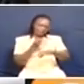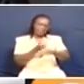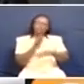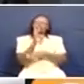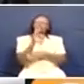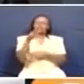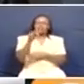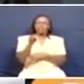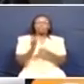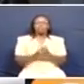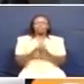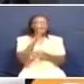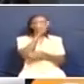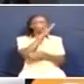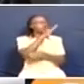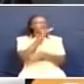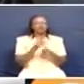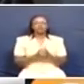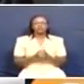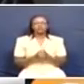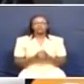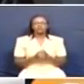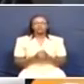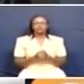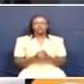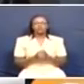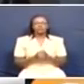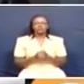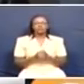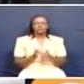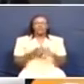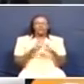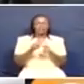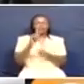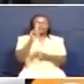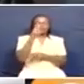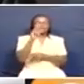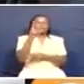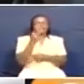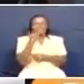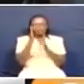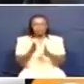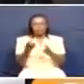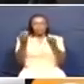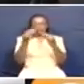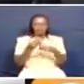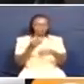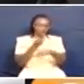3 p.m. in the afternoon, and followed by the first and second respondents served at 3:50